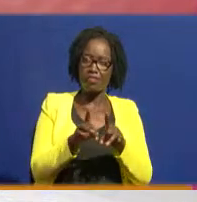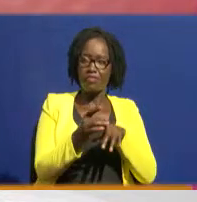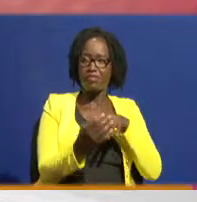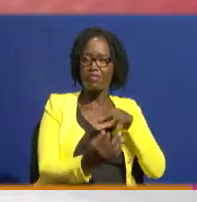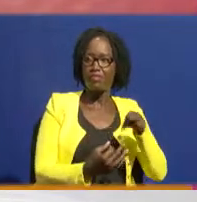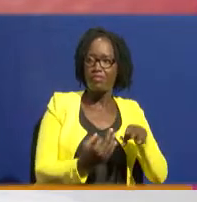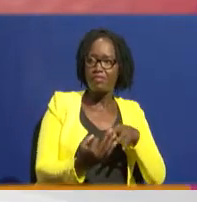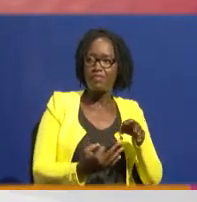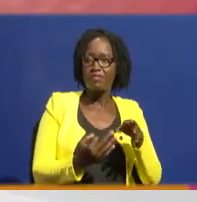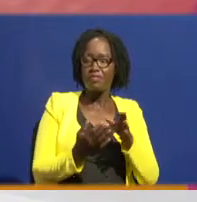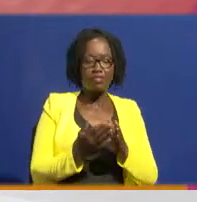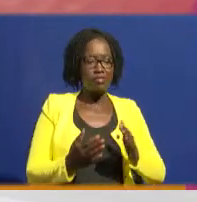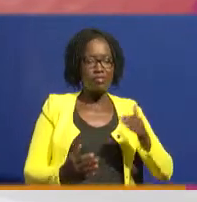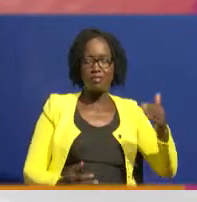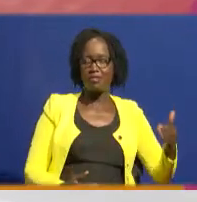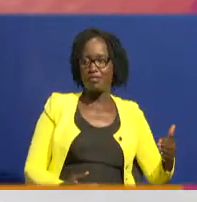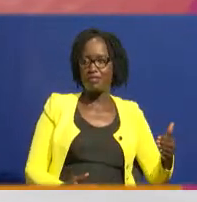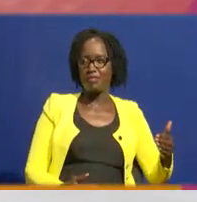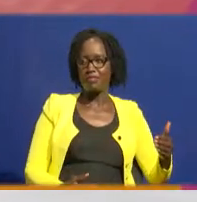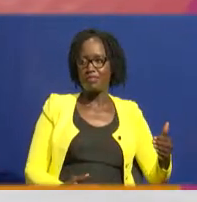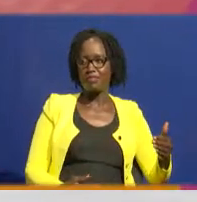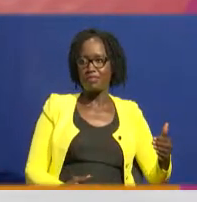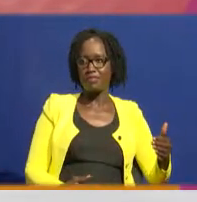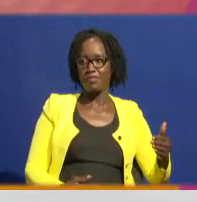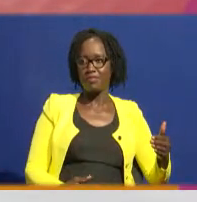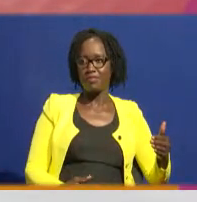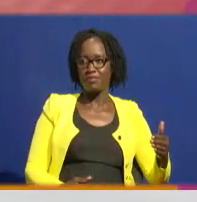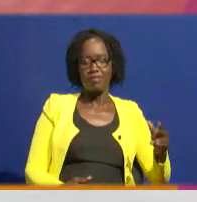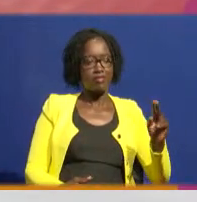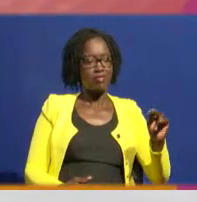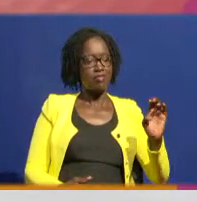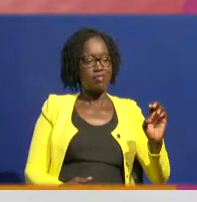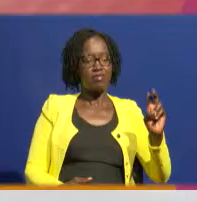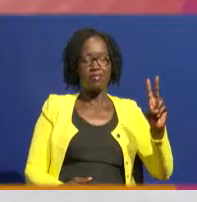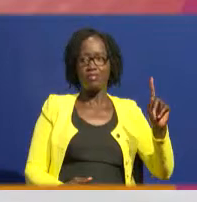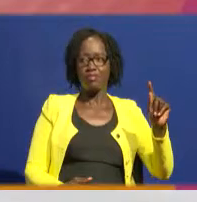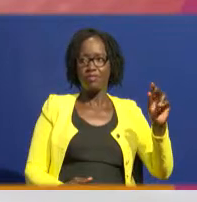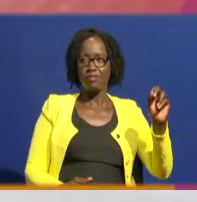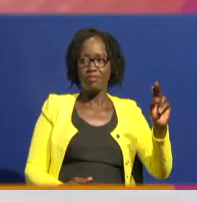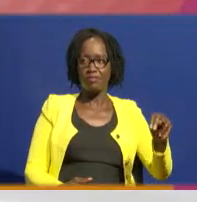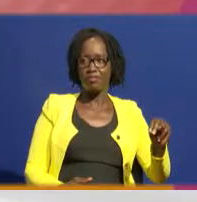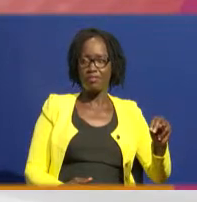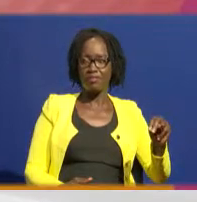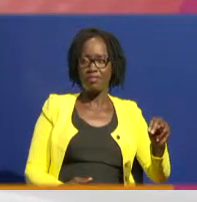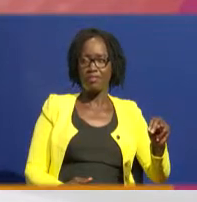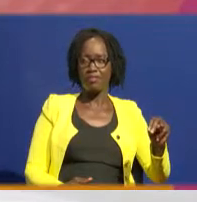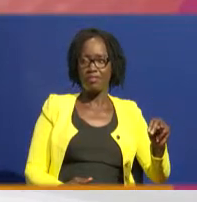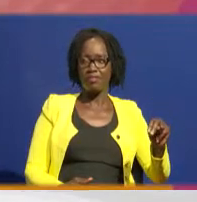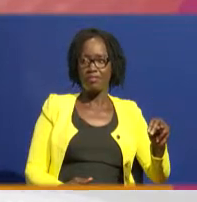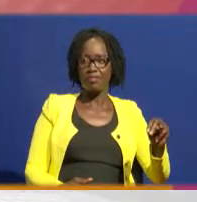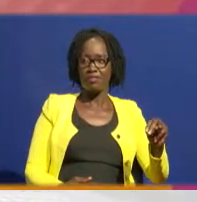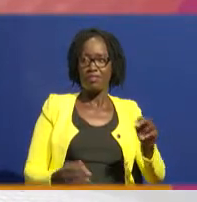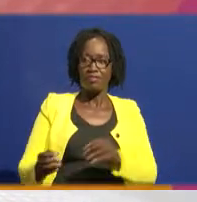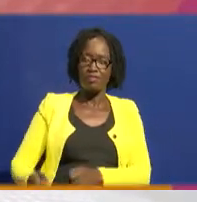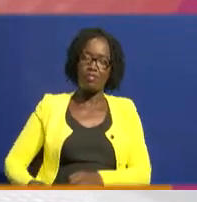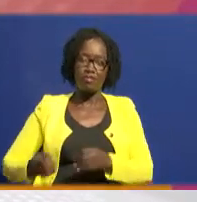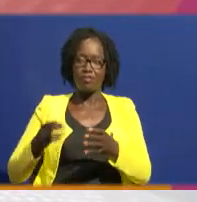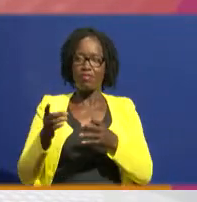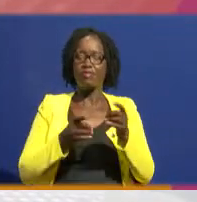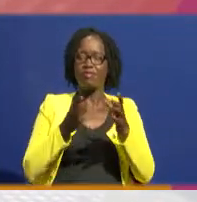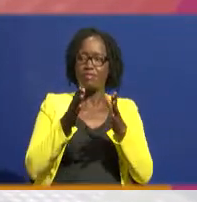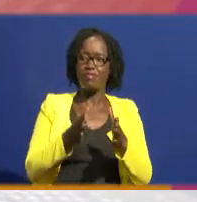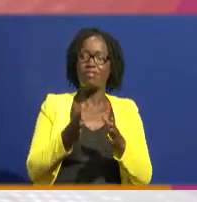fellowship. And just next to Madam Gladys, we have Newton Ogada, who is not only a philanthropist, he is also the Director of